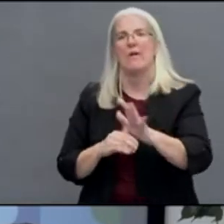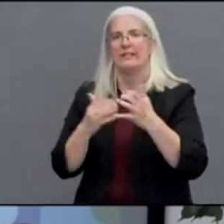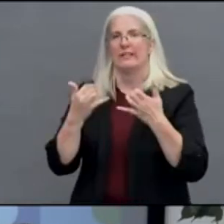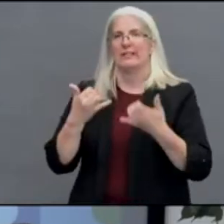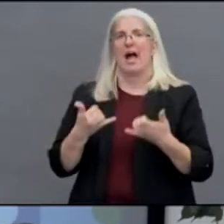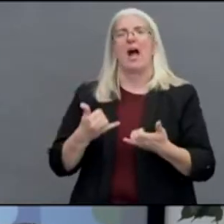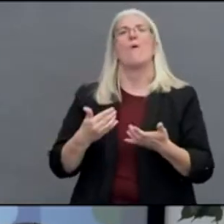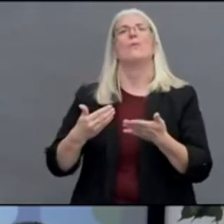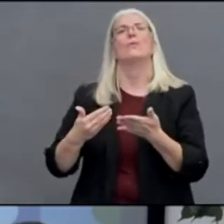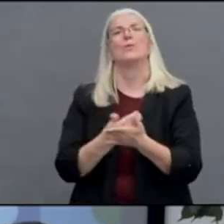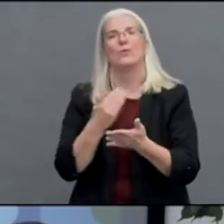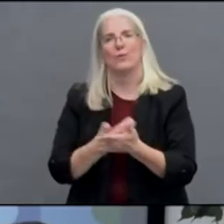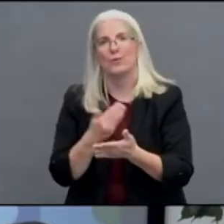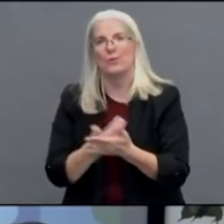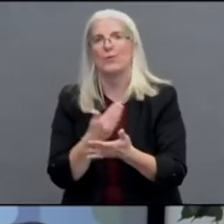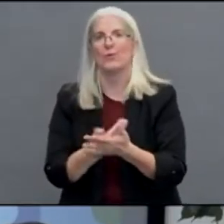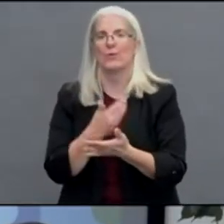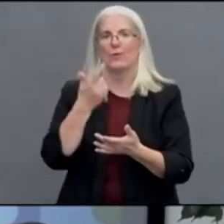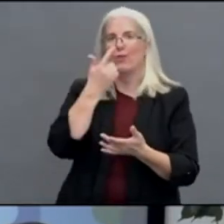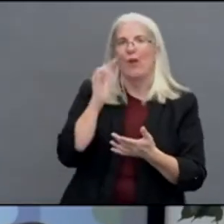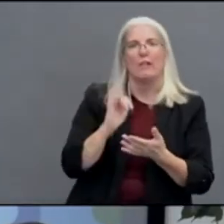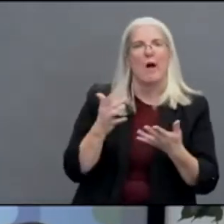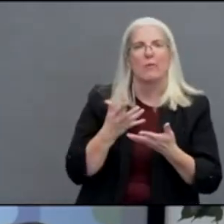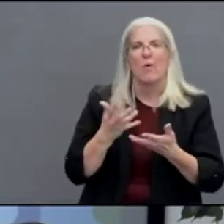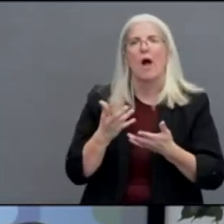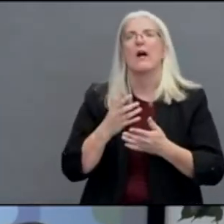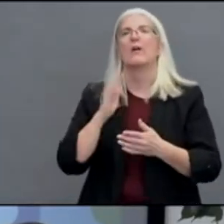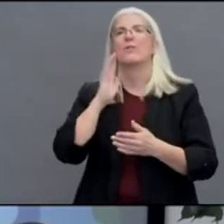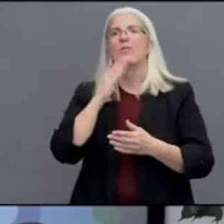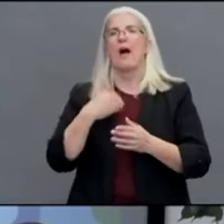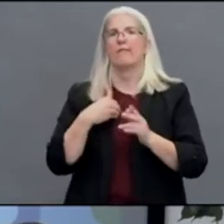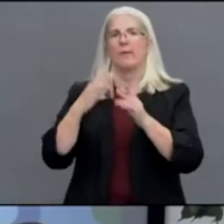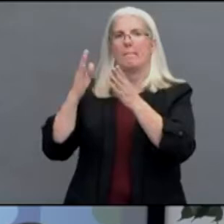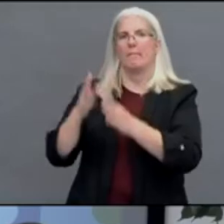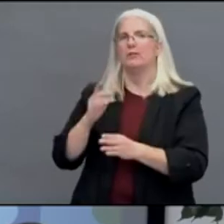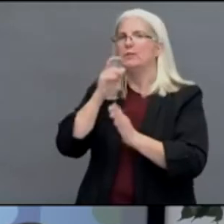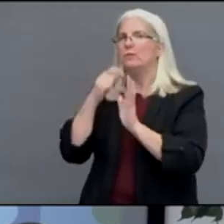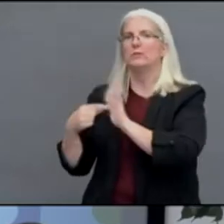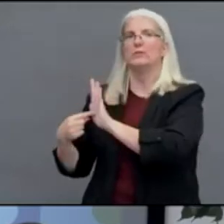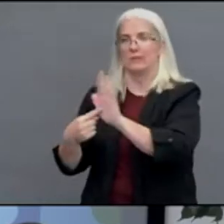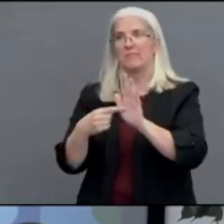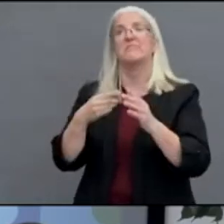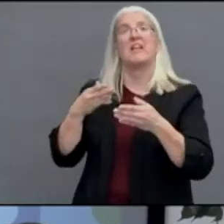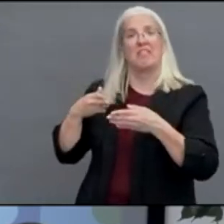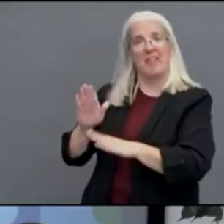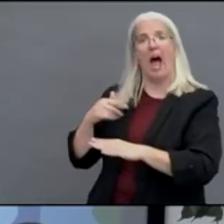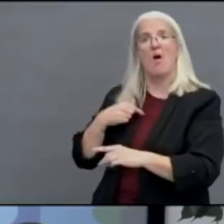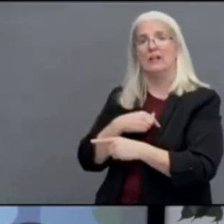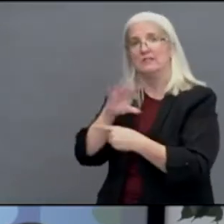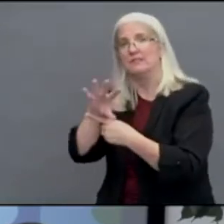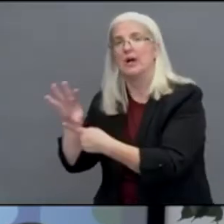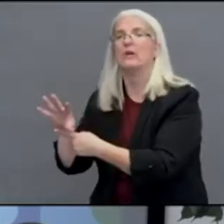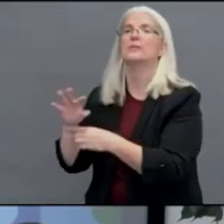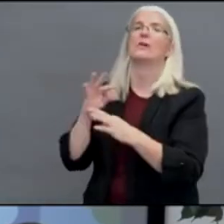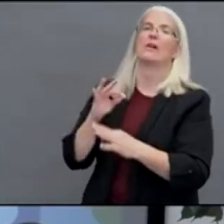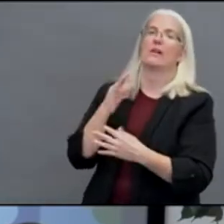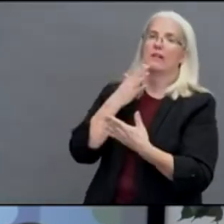our coworkers who let us record her,